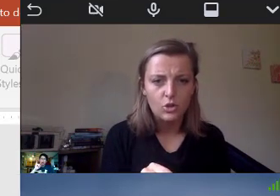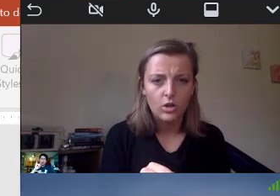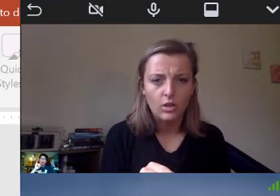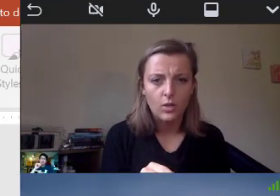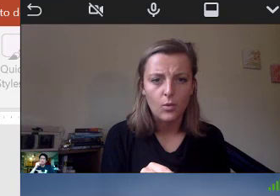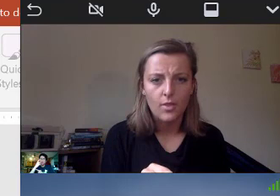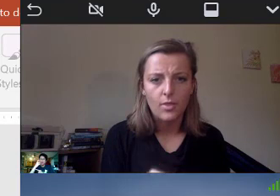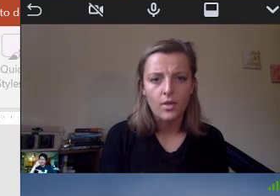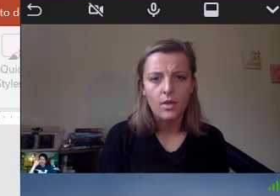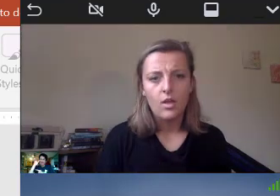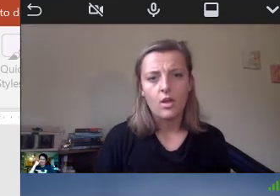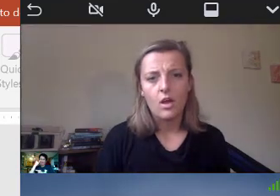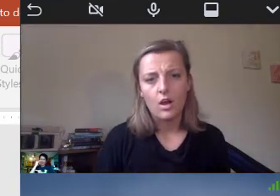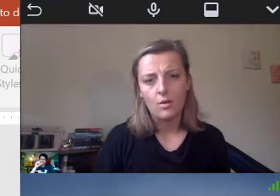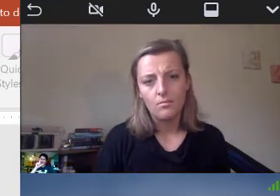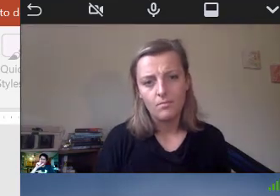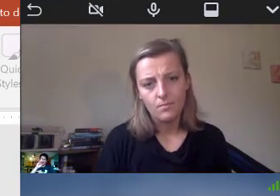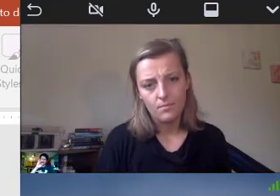I was struggling with